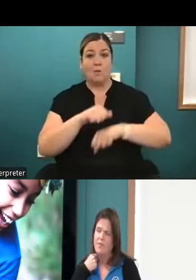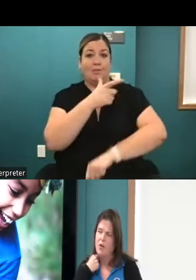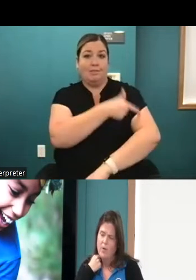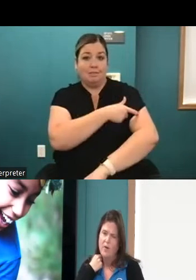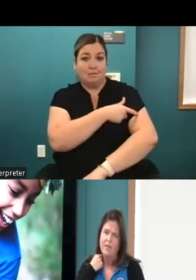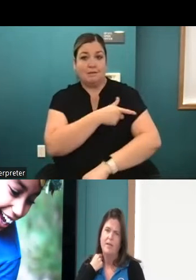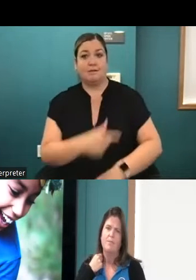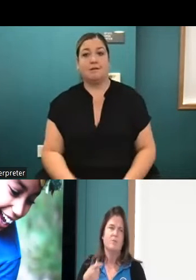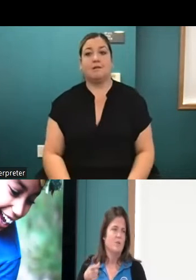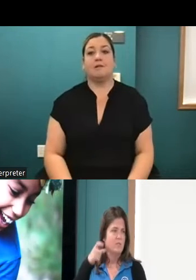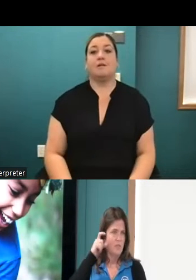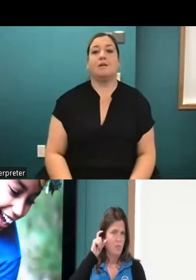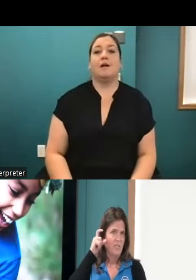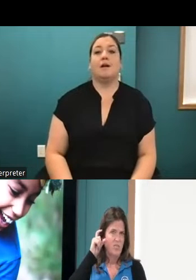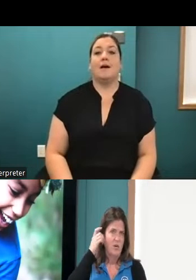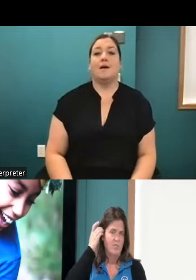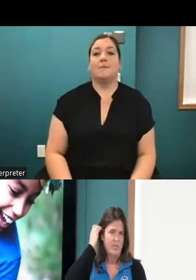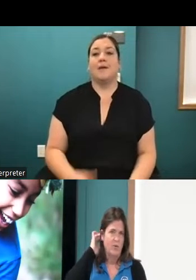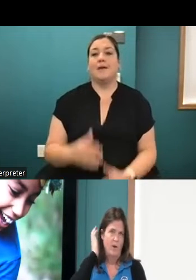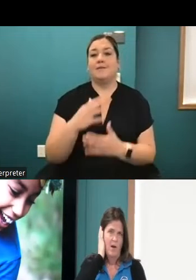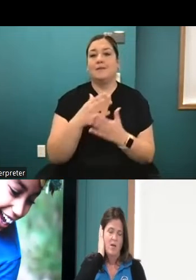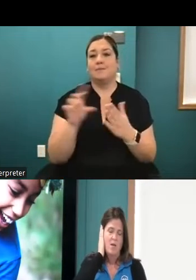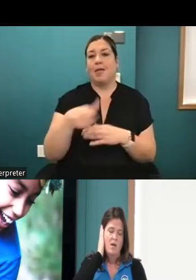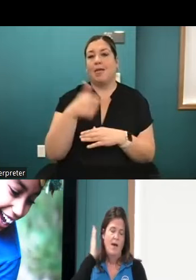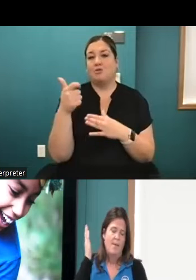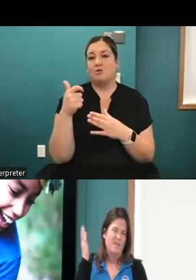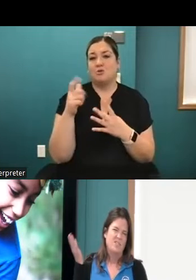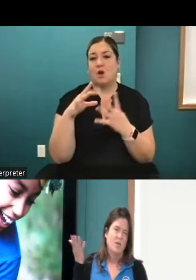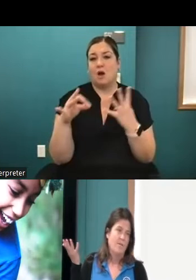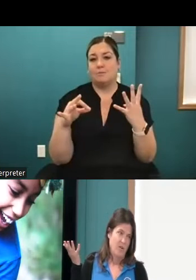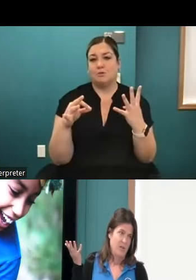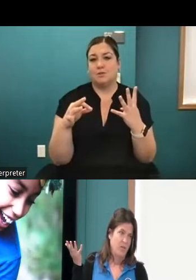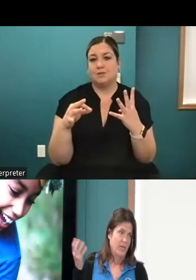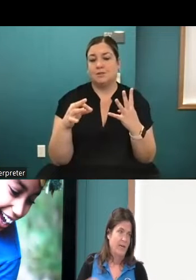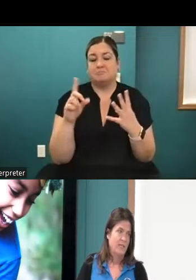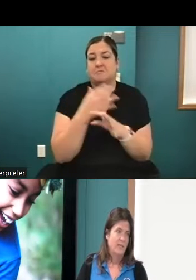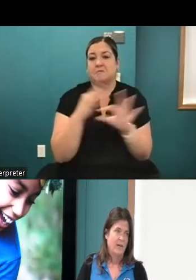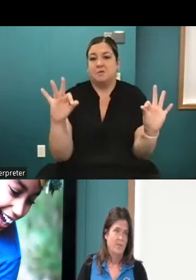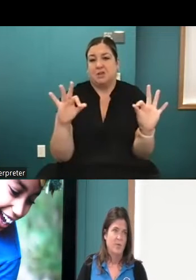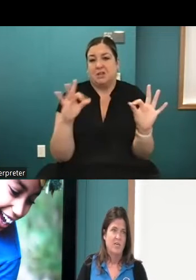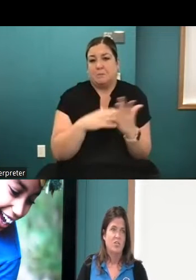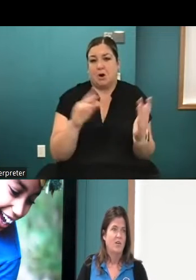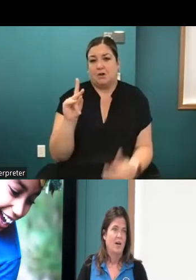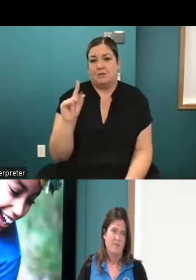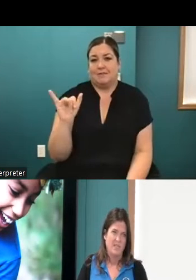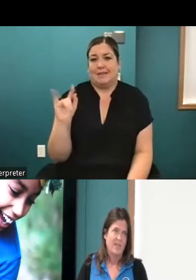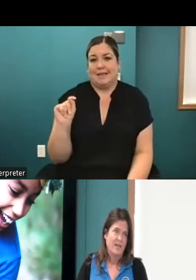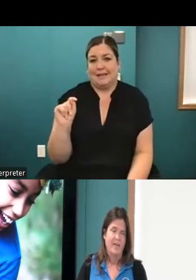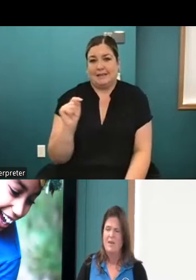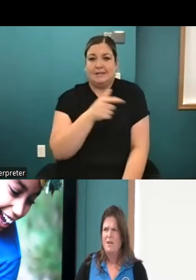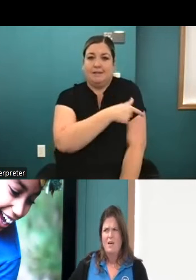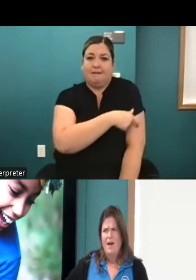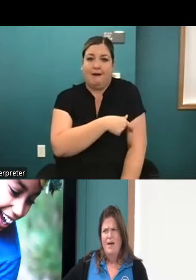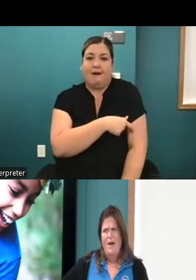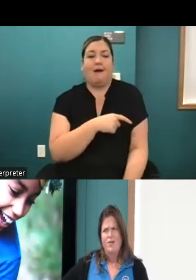there's off their wearing clip. There's also some retention options they can wear that just come free in their kit. The retention cuff, the